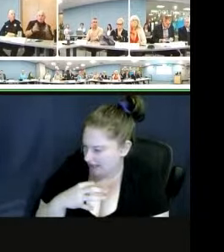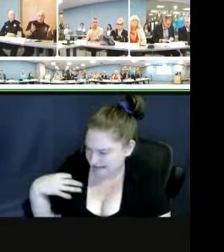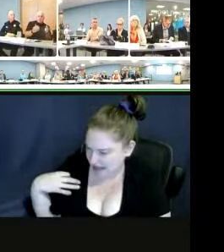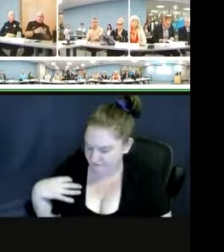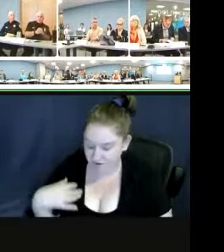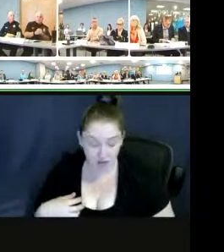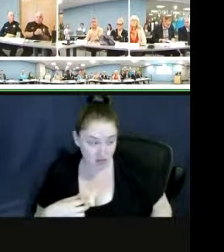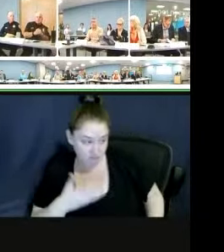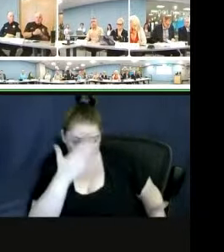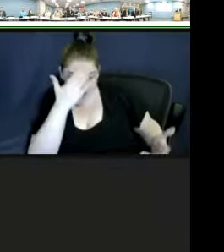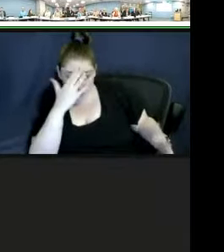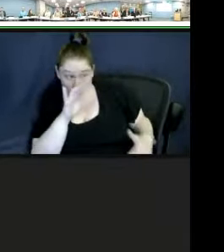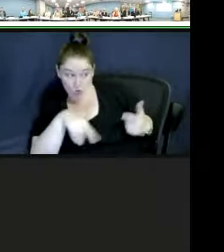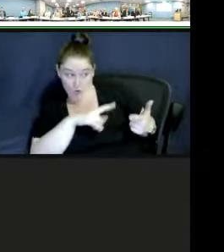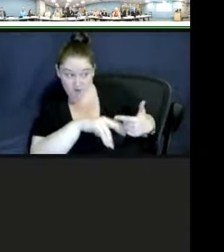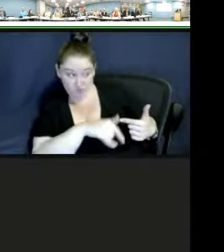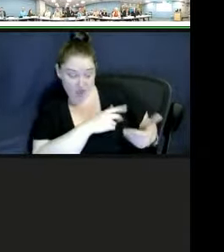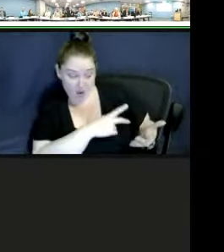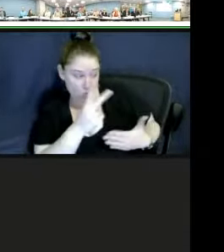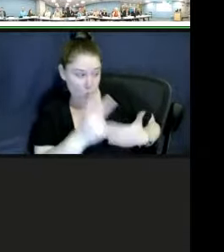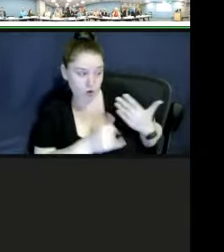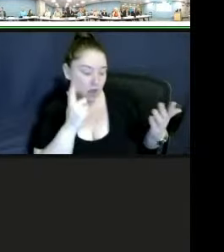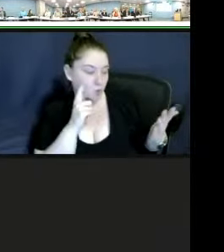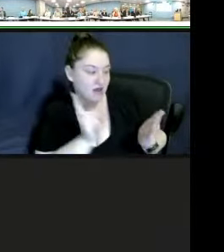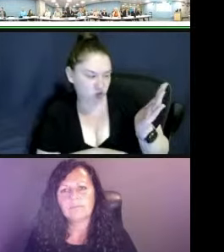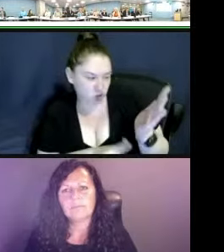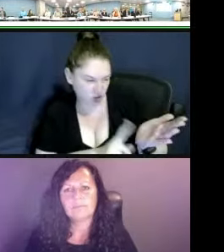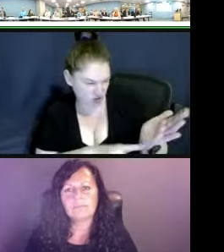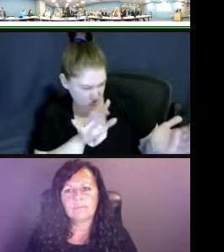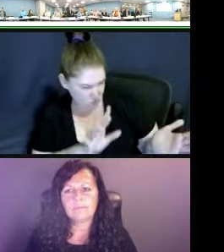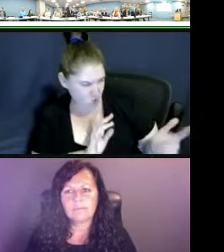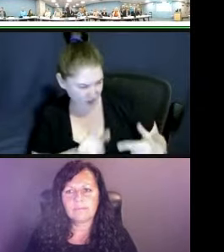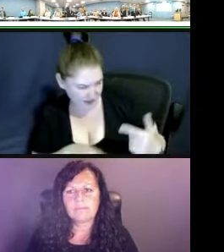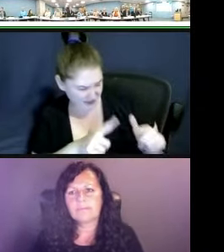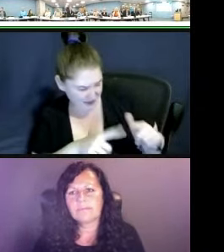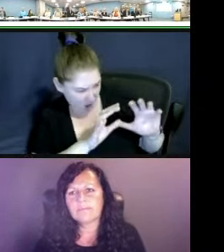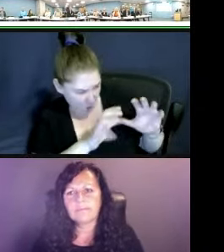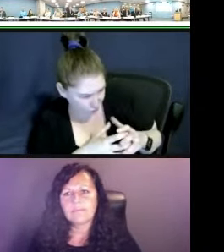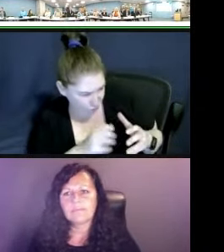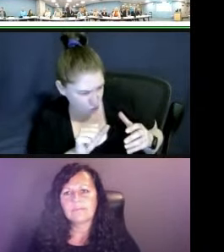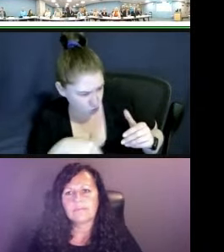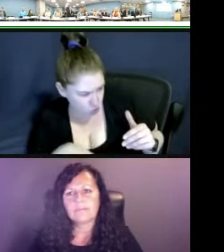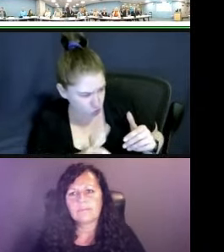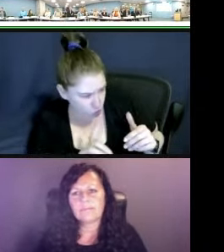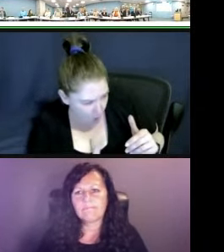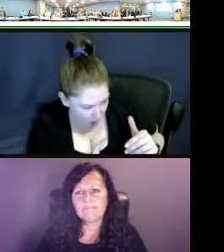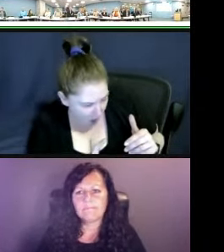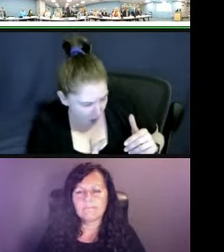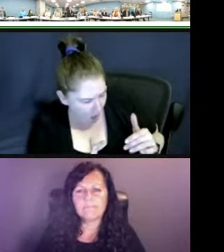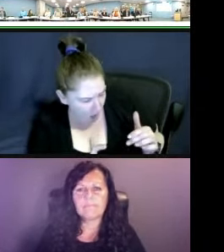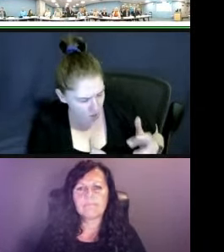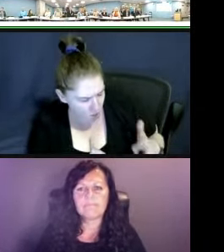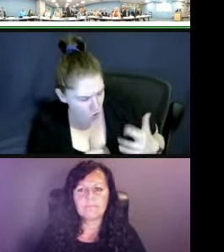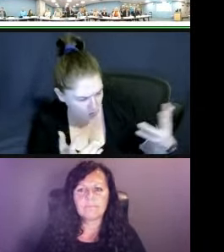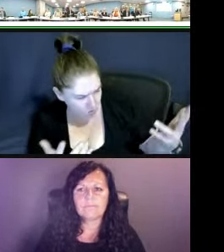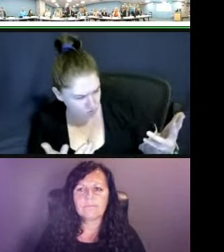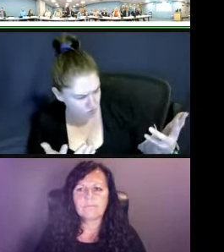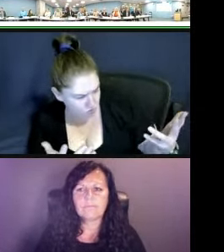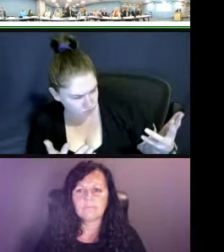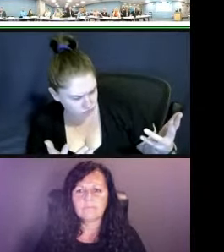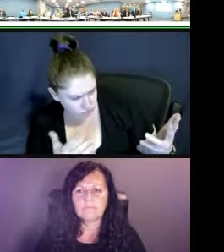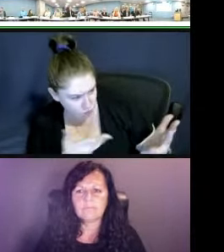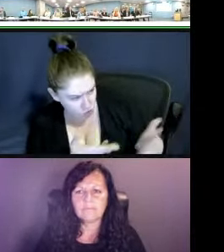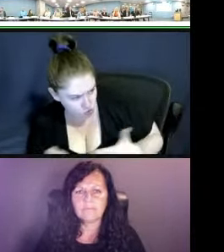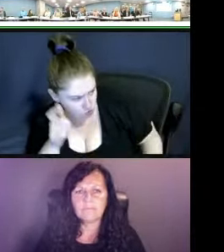I guess I'm not aware of that program, so I'd have to look into that. Are you talking about squads that go, or how, is it something through dispatch